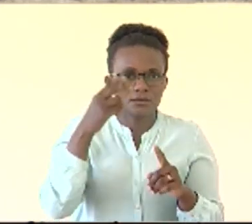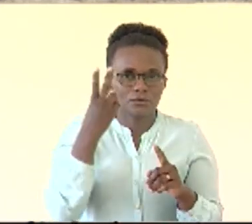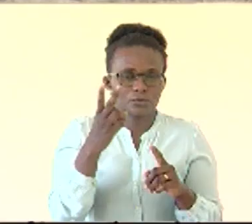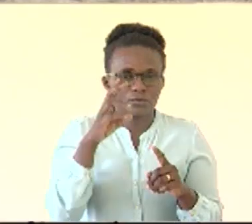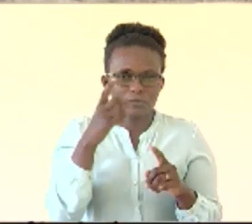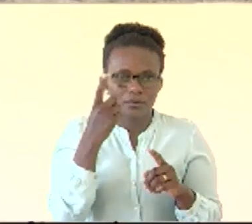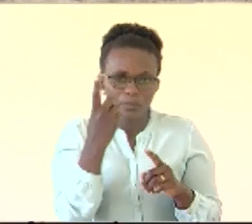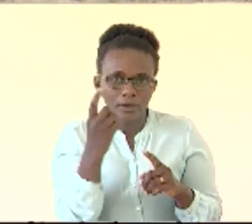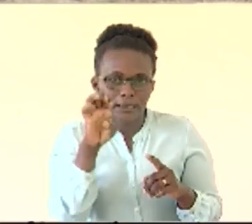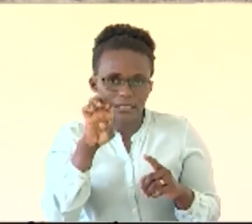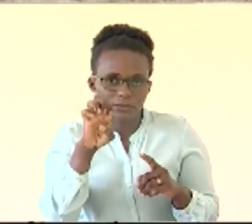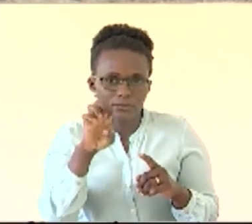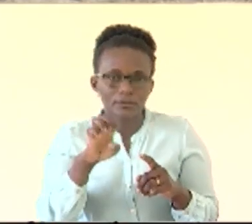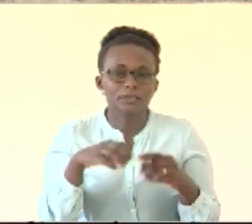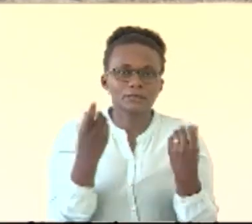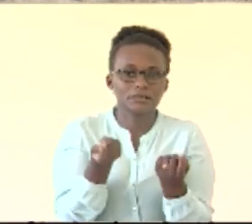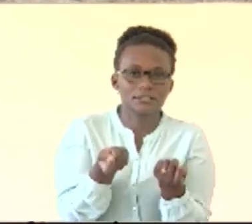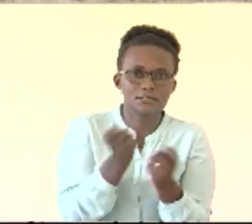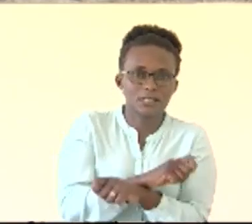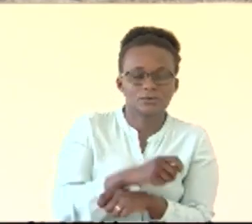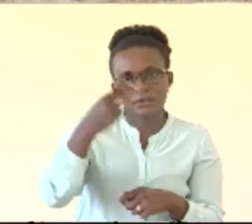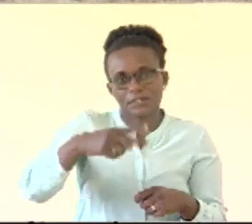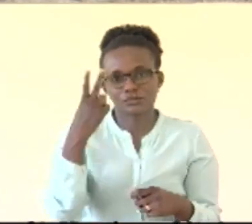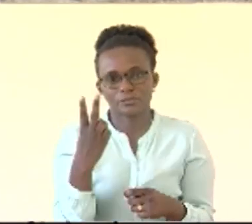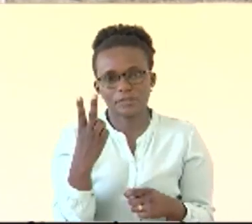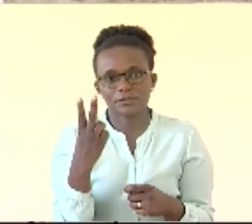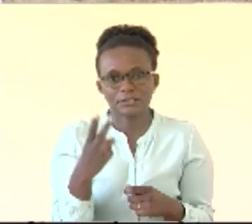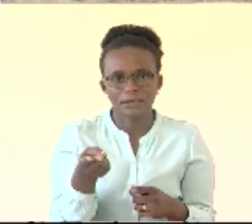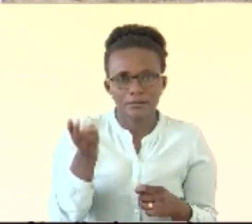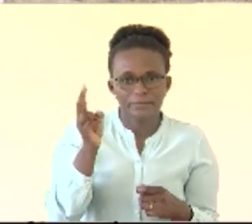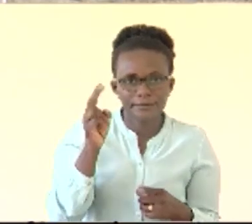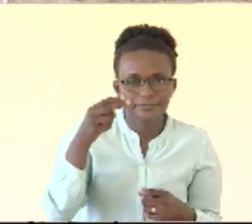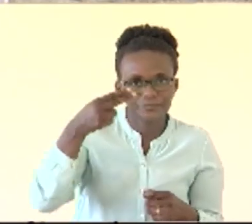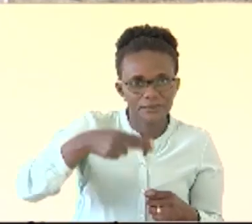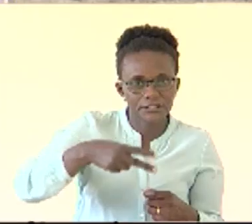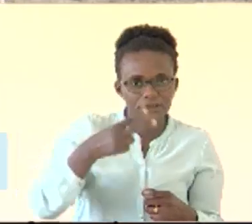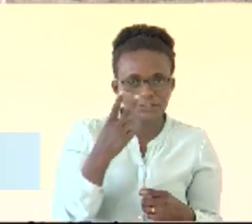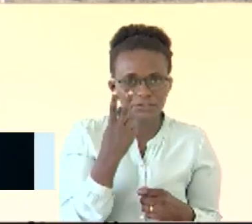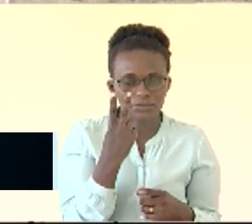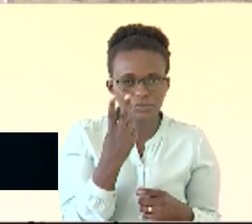the water molecules gain 2 electrons to liberate the hydrogen